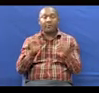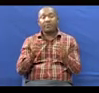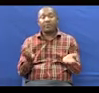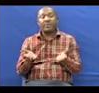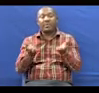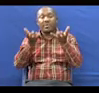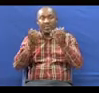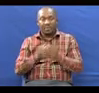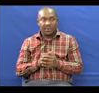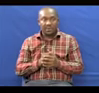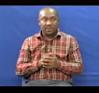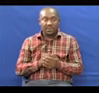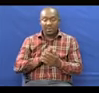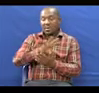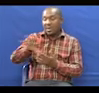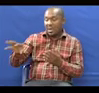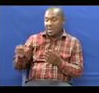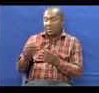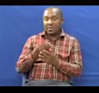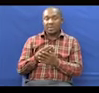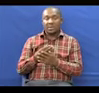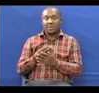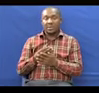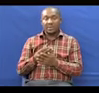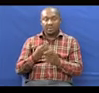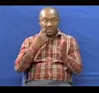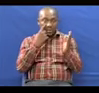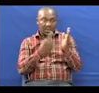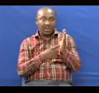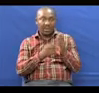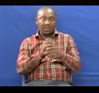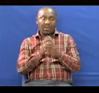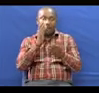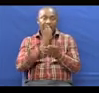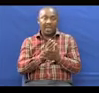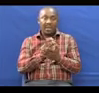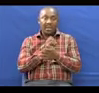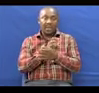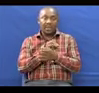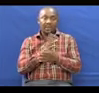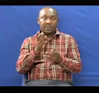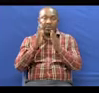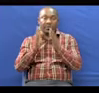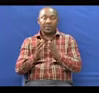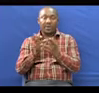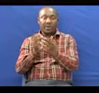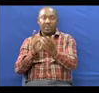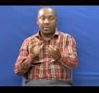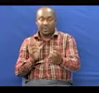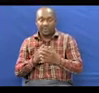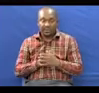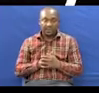technologies, or the levels of development. So all these they are regarded as the main characteristics